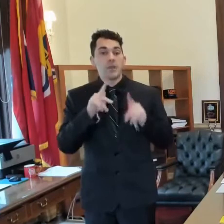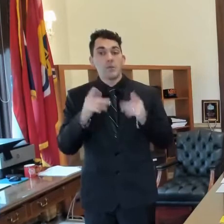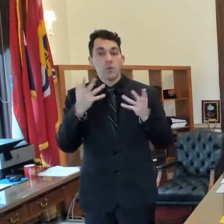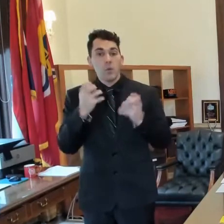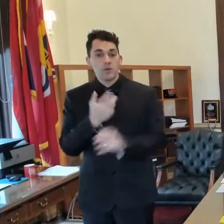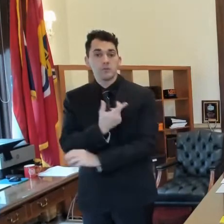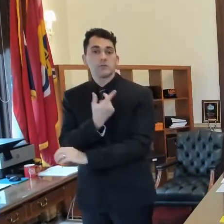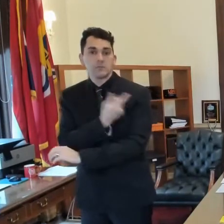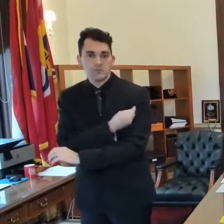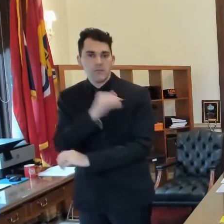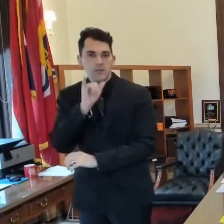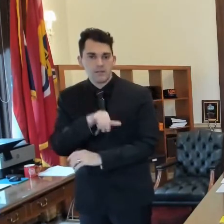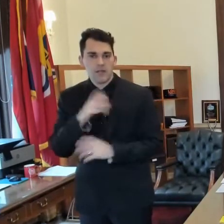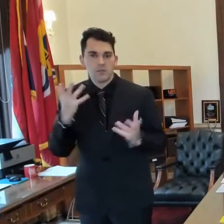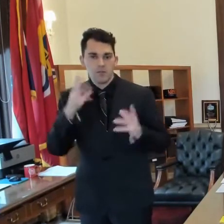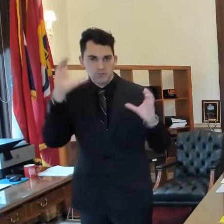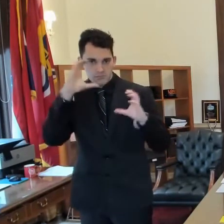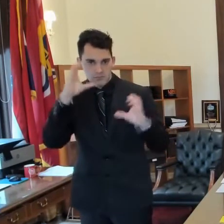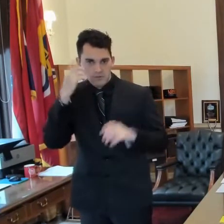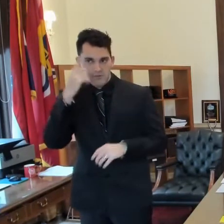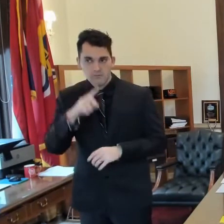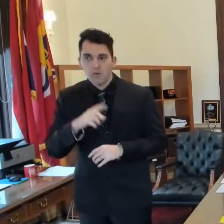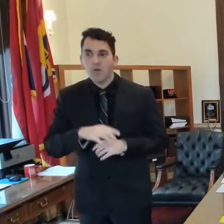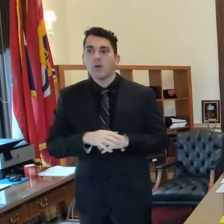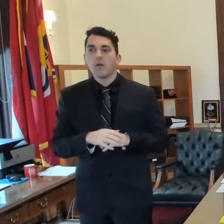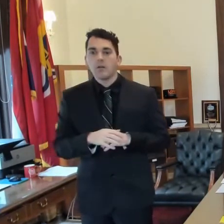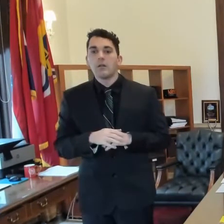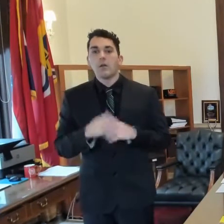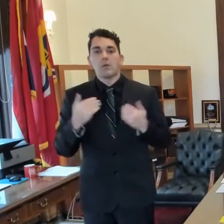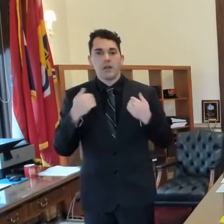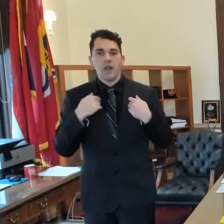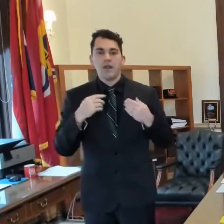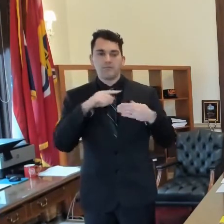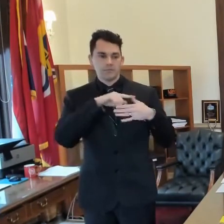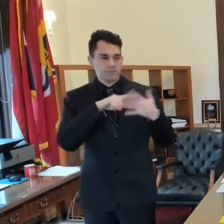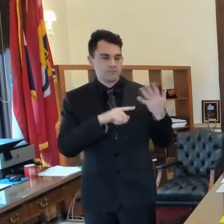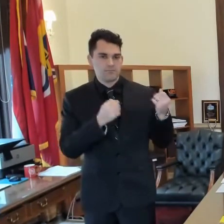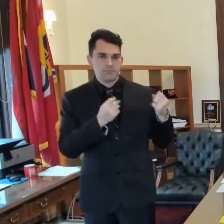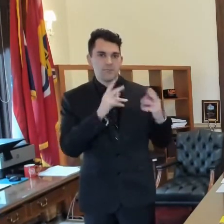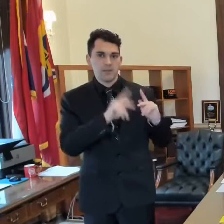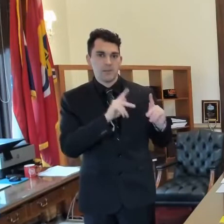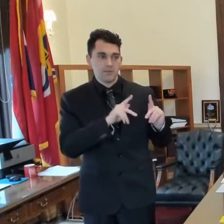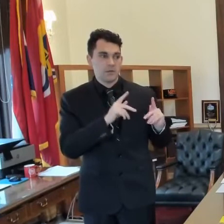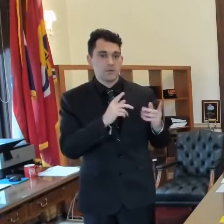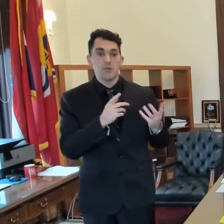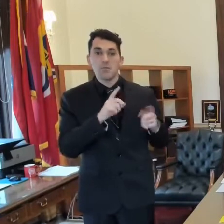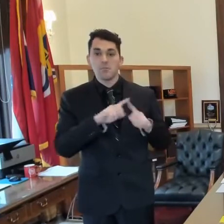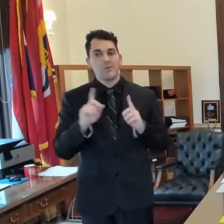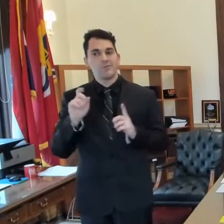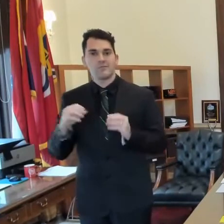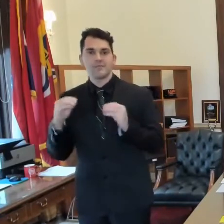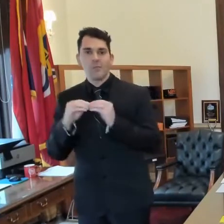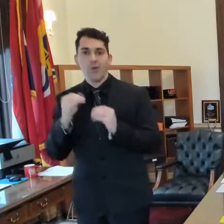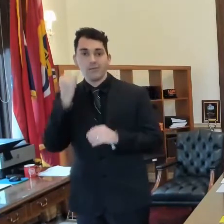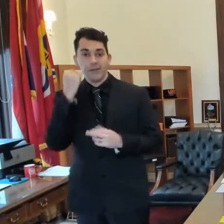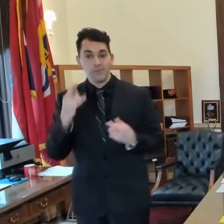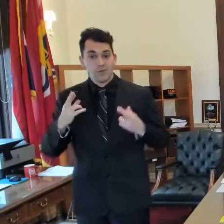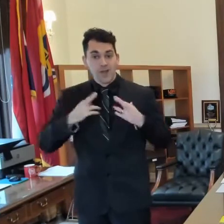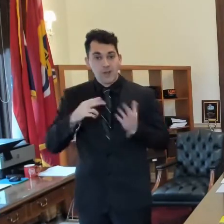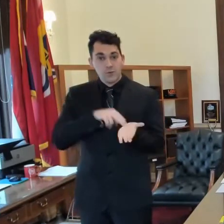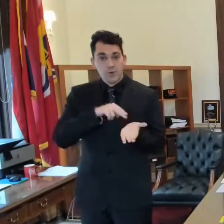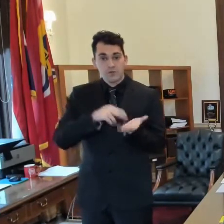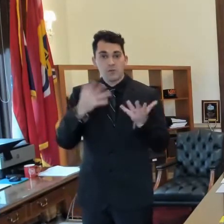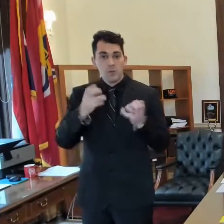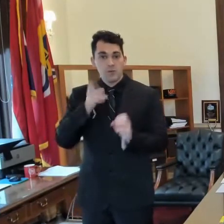volunteer pool of people who do that. So, and everybody across the state, frankly, everybody across